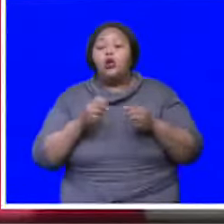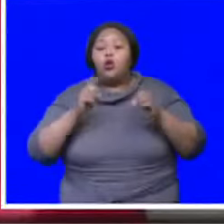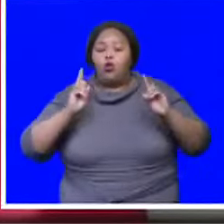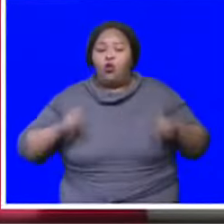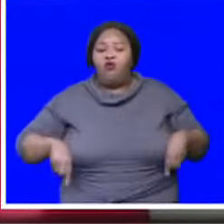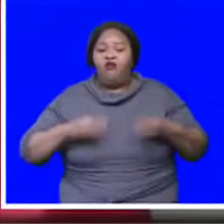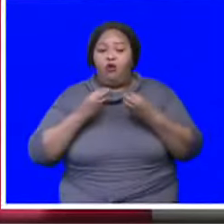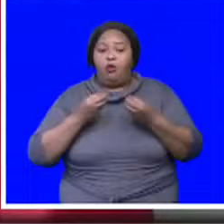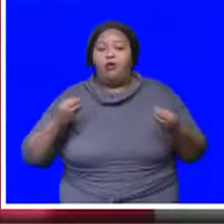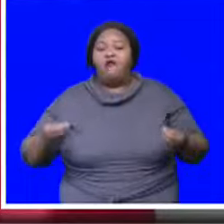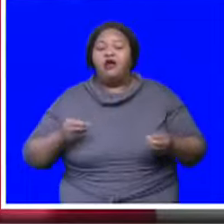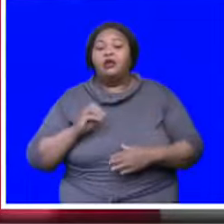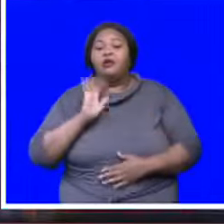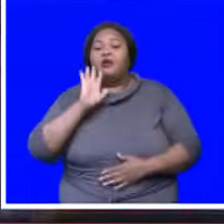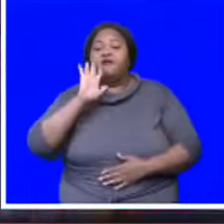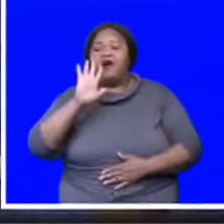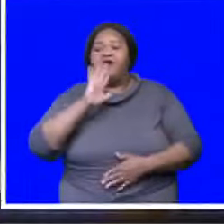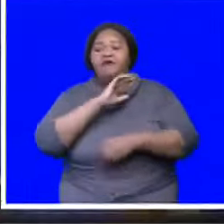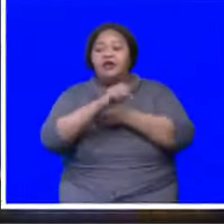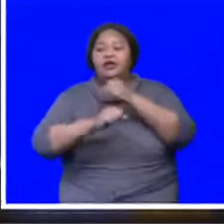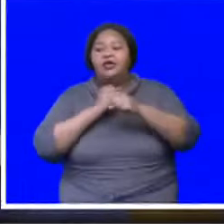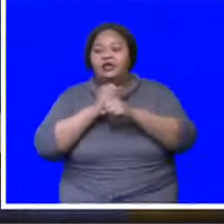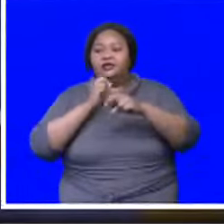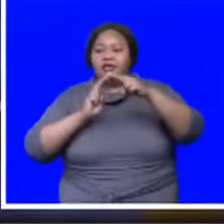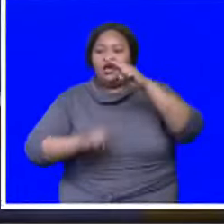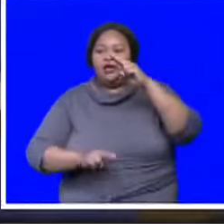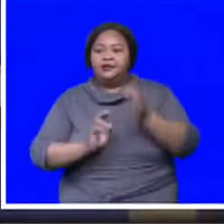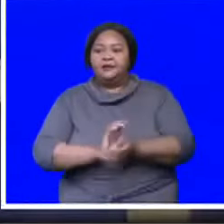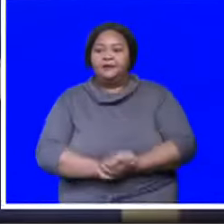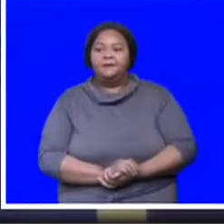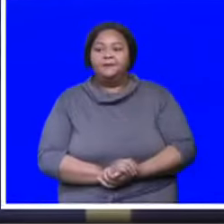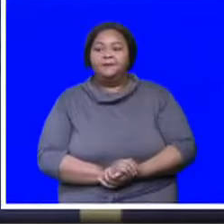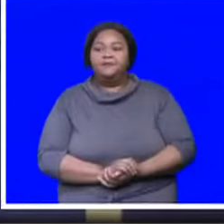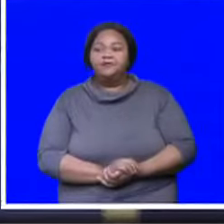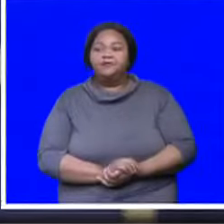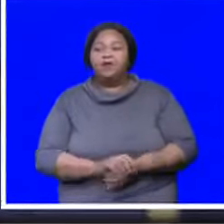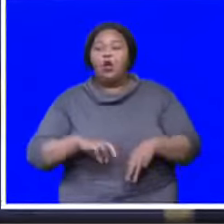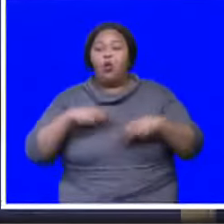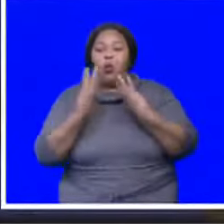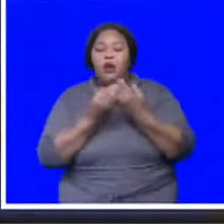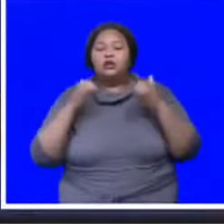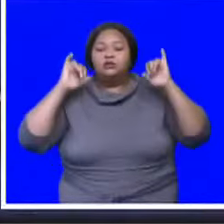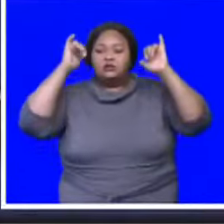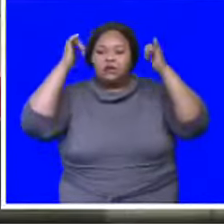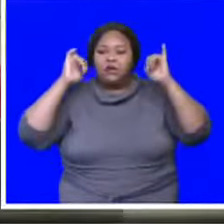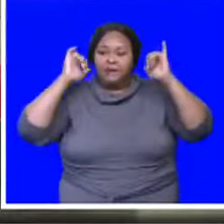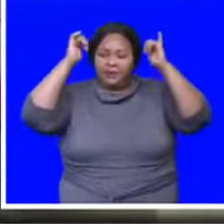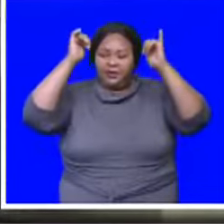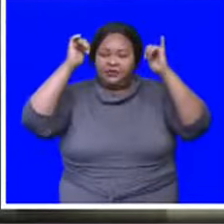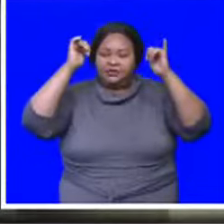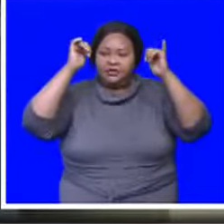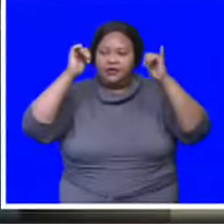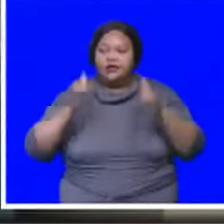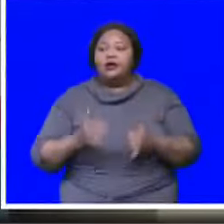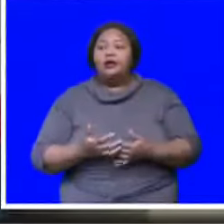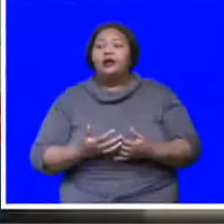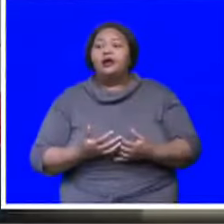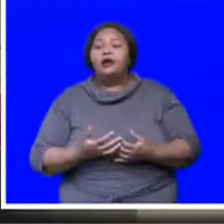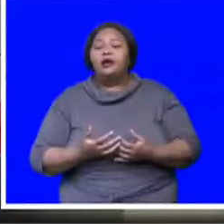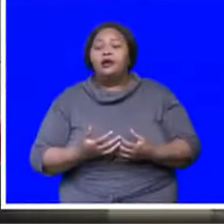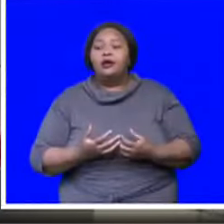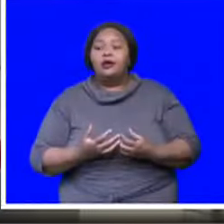November is a month where the world commemorates World Premature Day. Minister of Health, Liz Nkosi, says the country